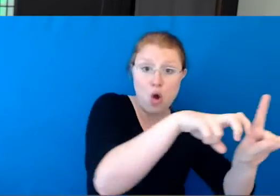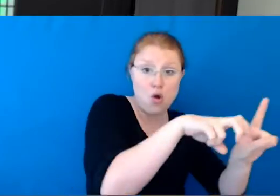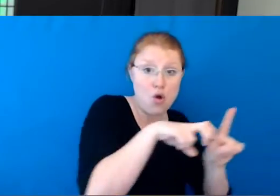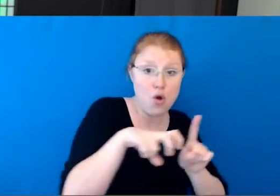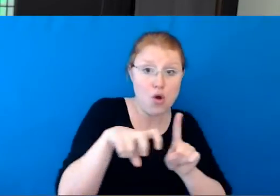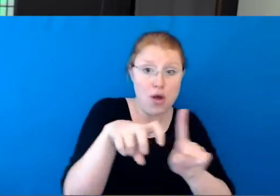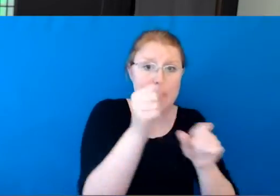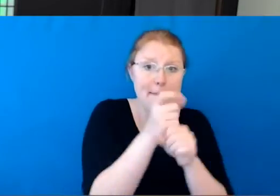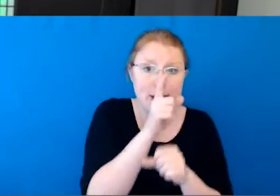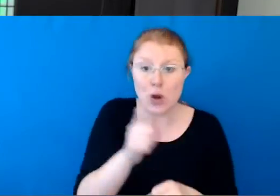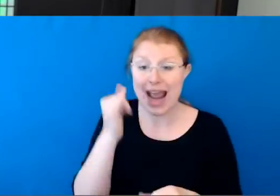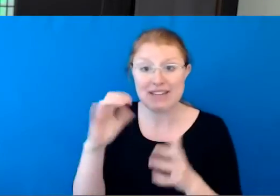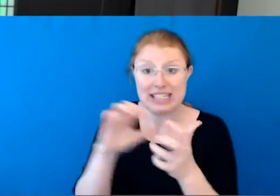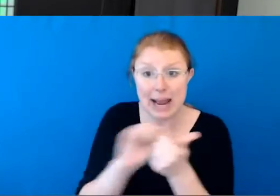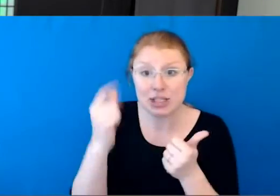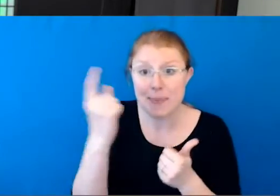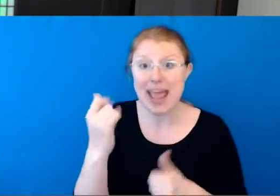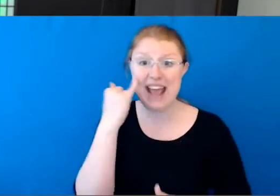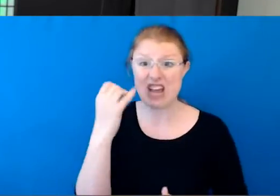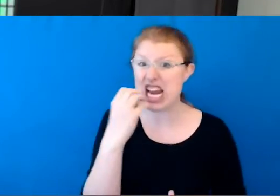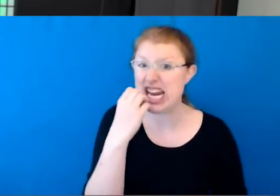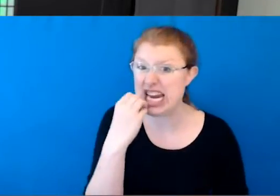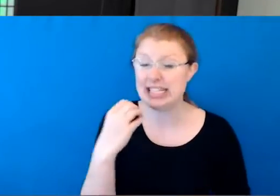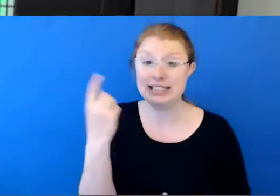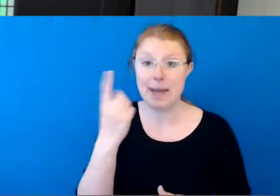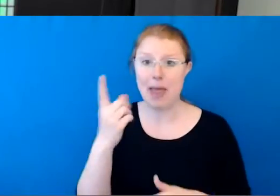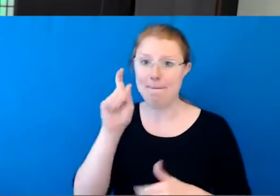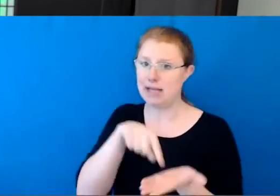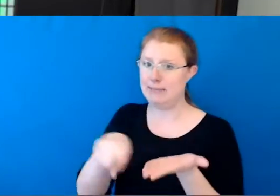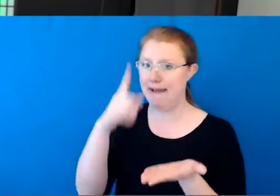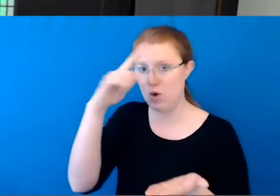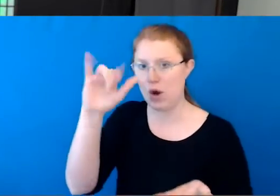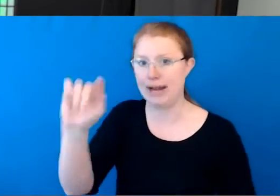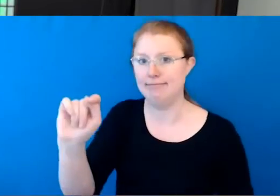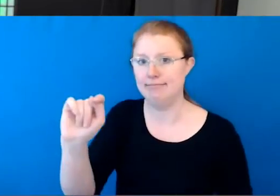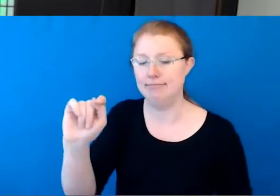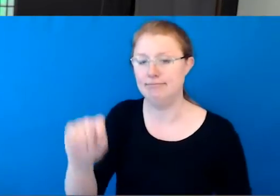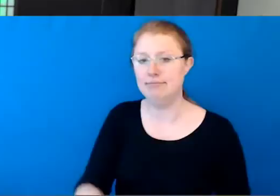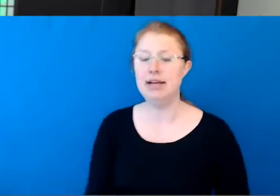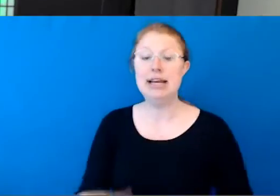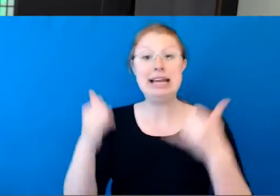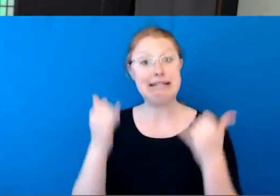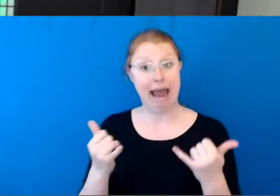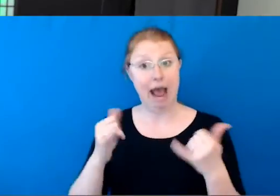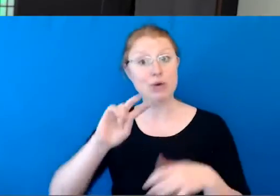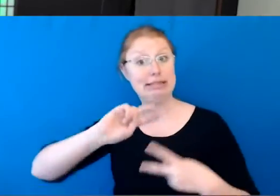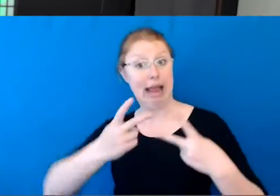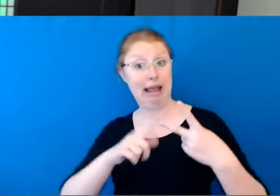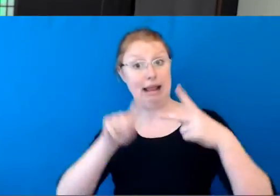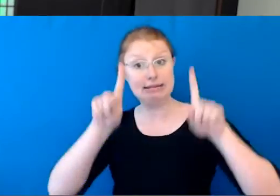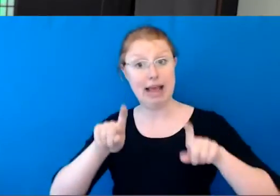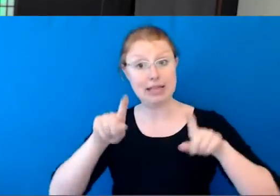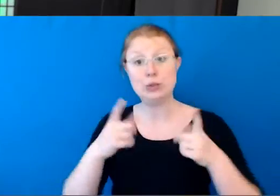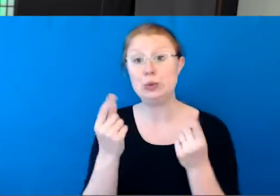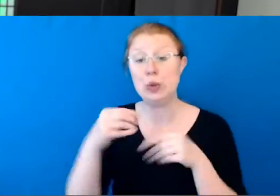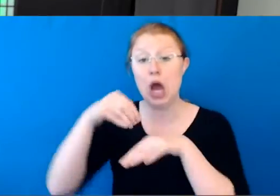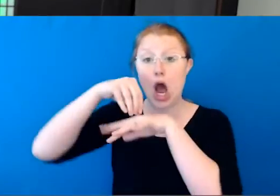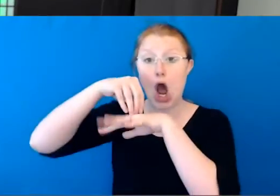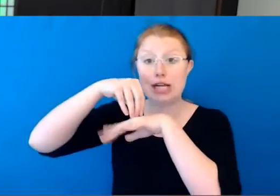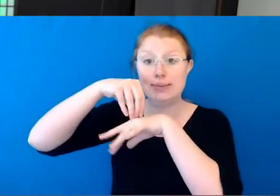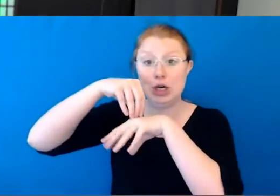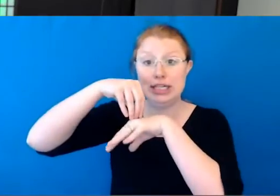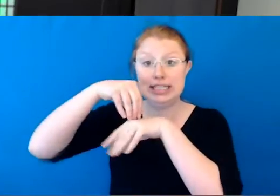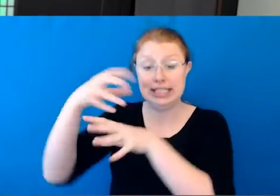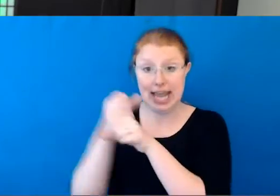there's the dressing test. Obtain one large, unhappy, live octopus. They turn bright red when they are